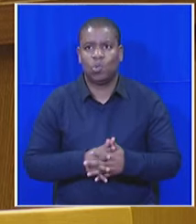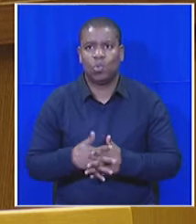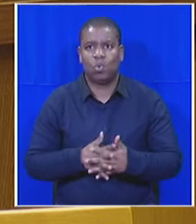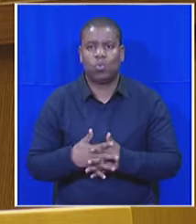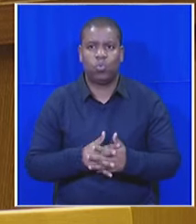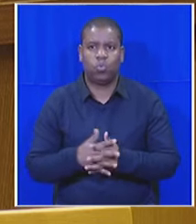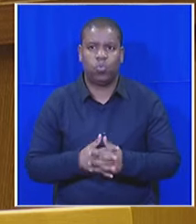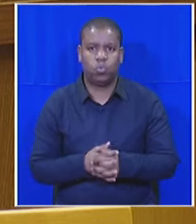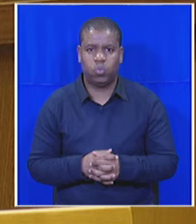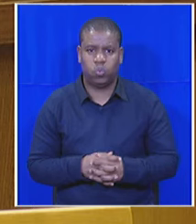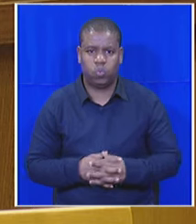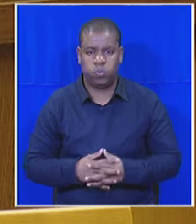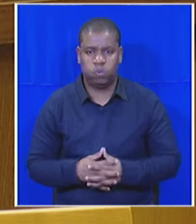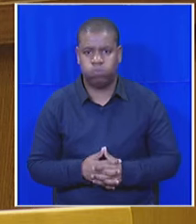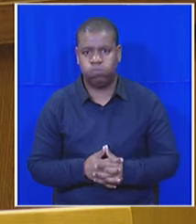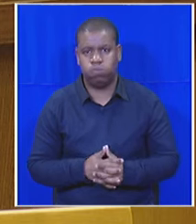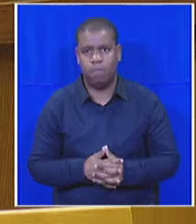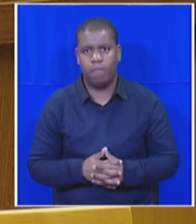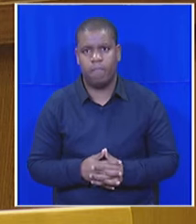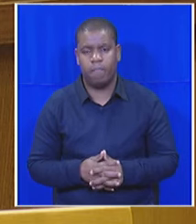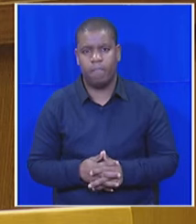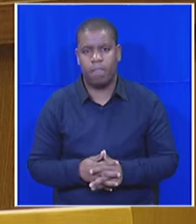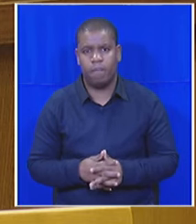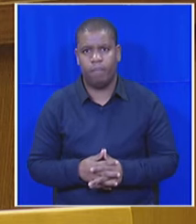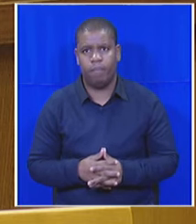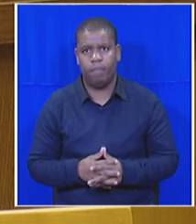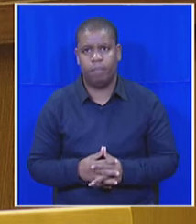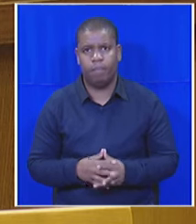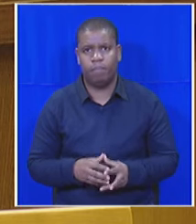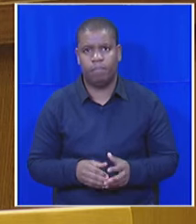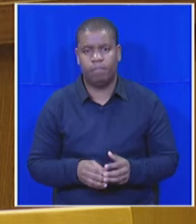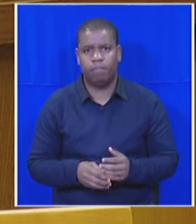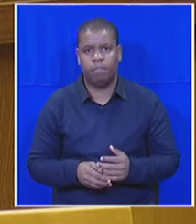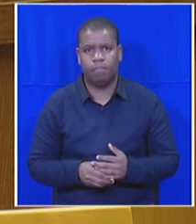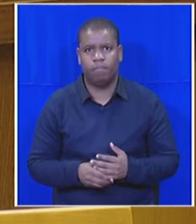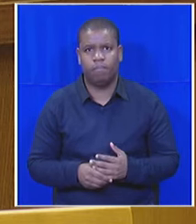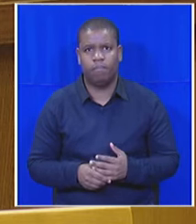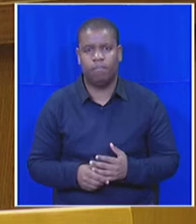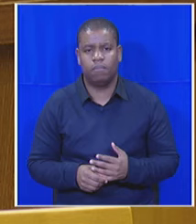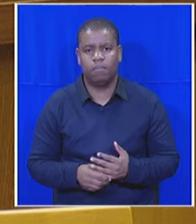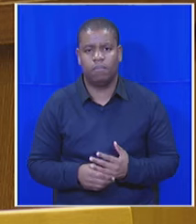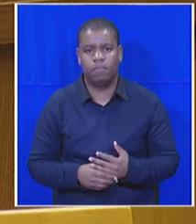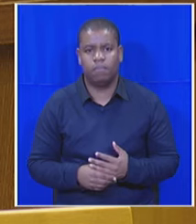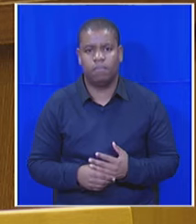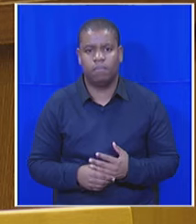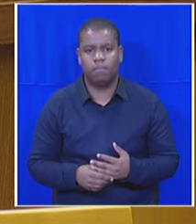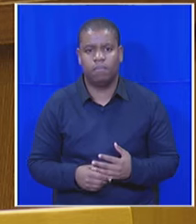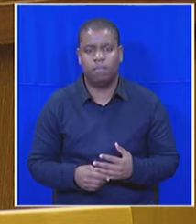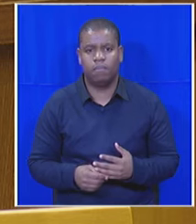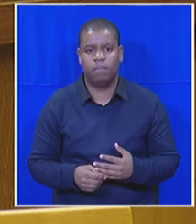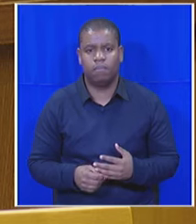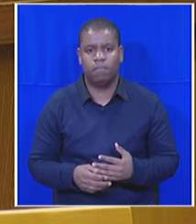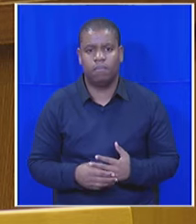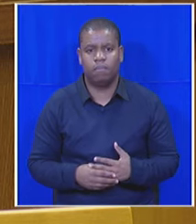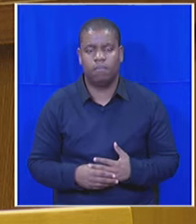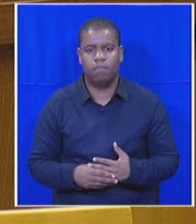in the provinces for animals remains a matter of grave concern, and in this regard, we suggest the development of